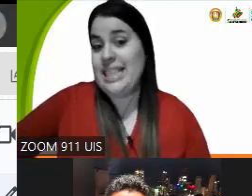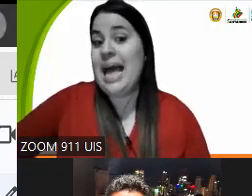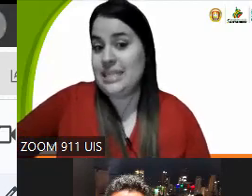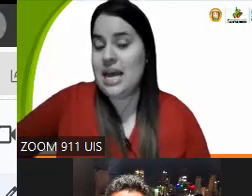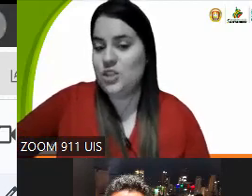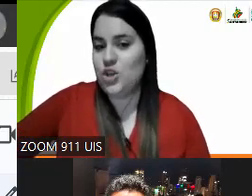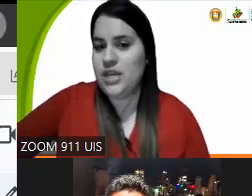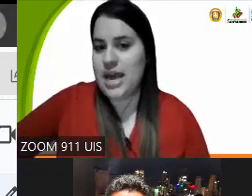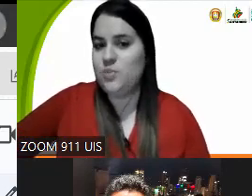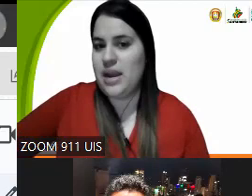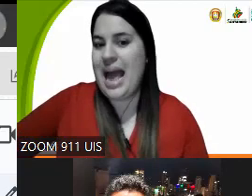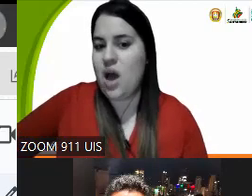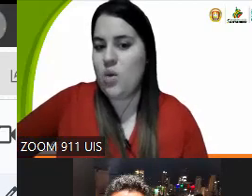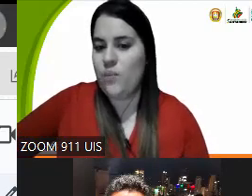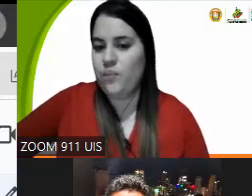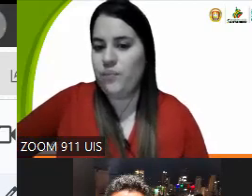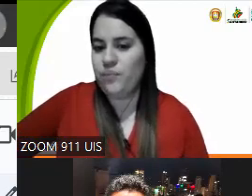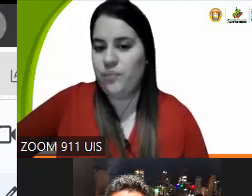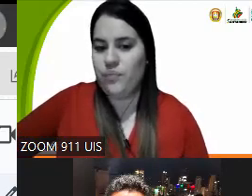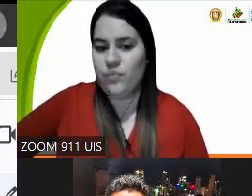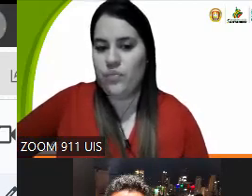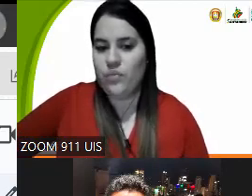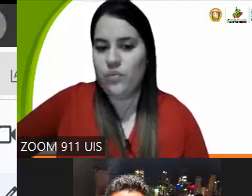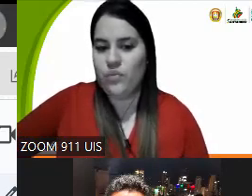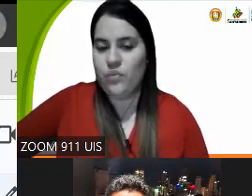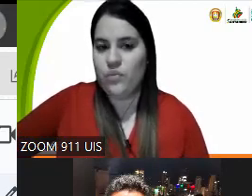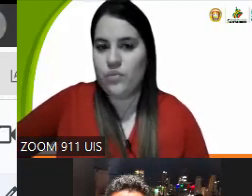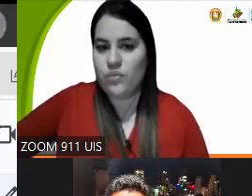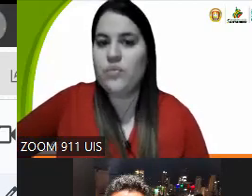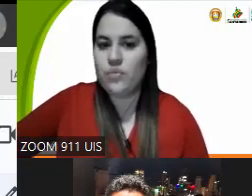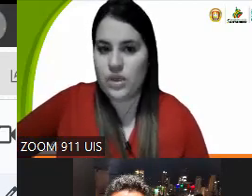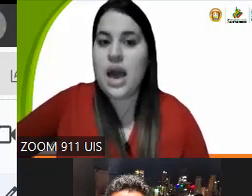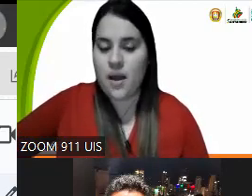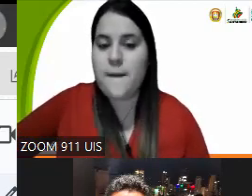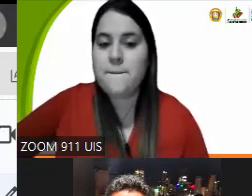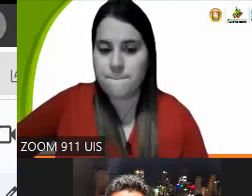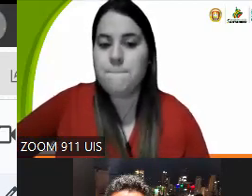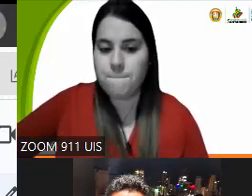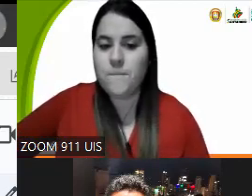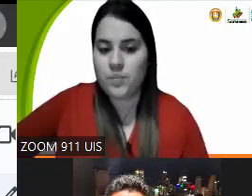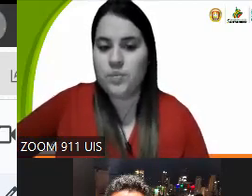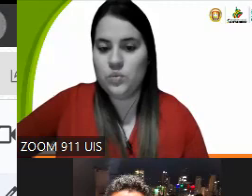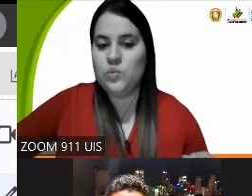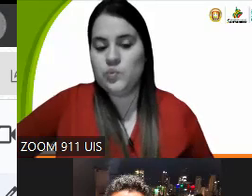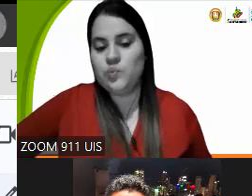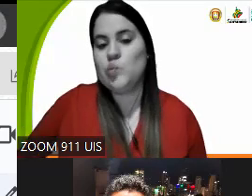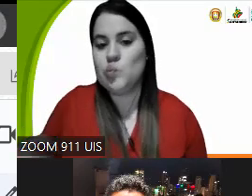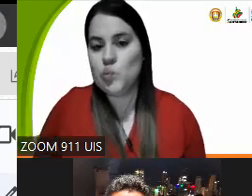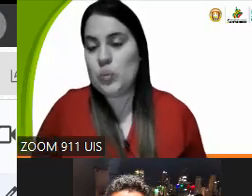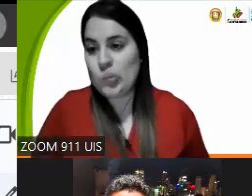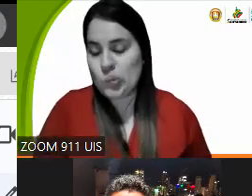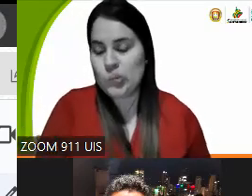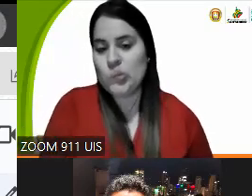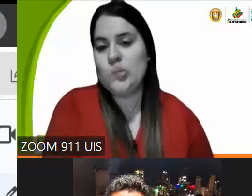Okay, that is the I answer. mean, about Yes. the perceptual filters. Yeah. That